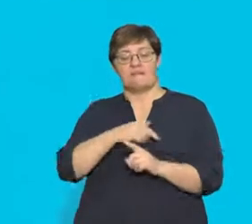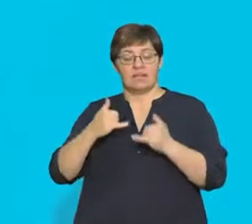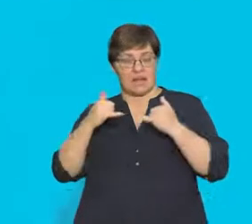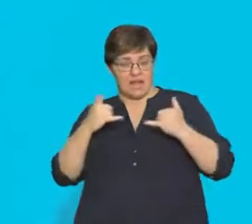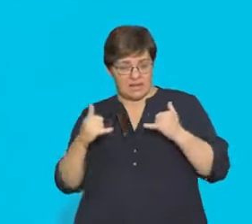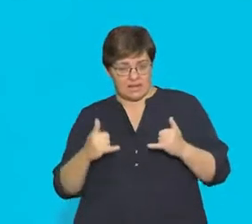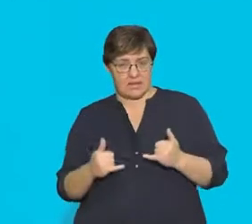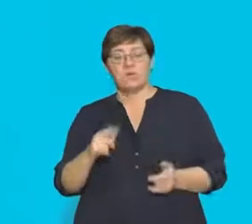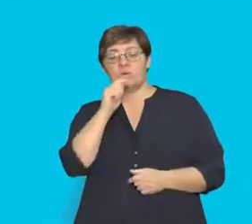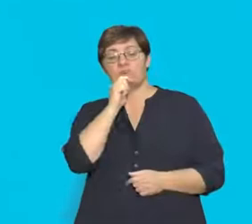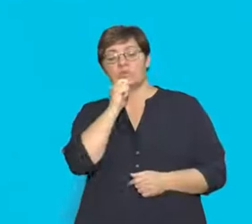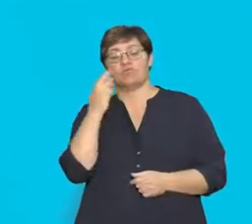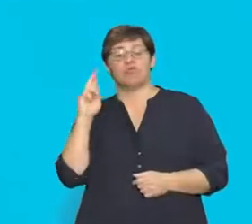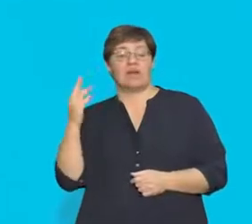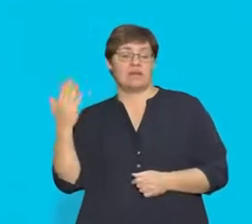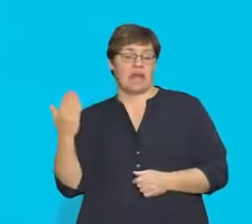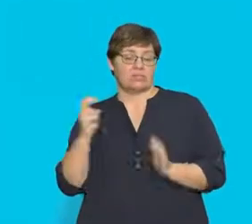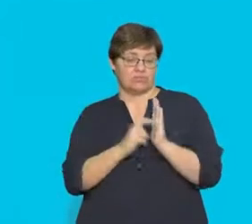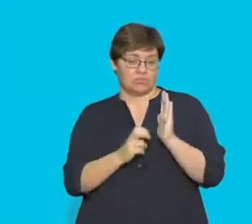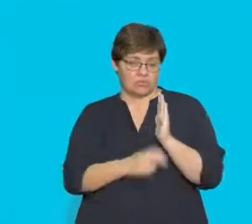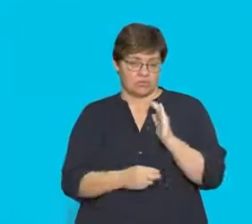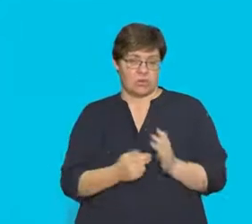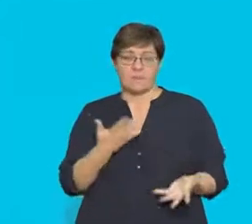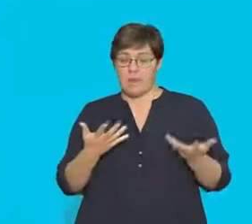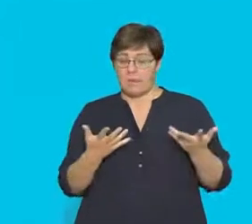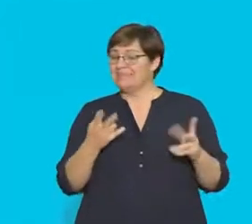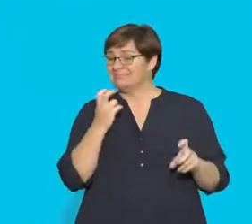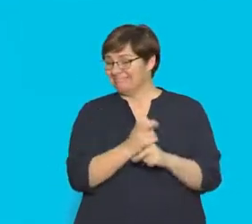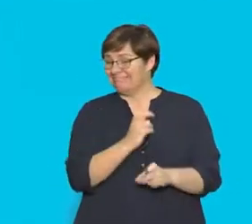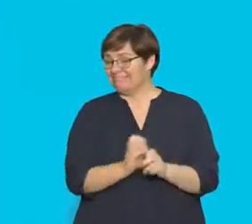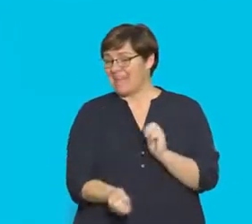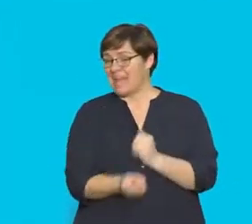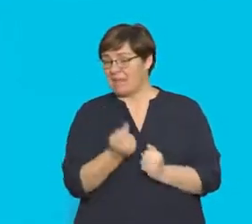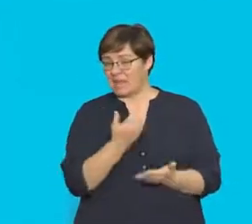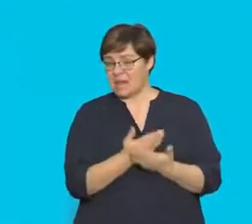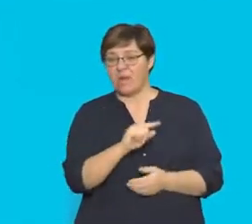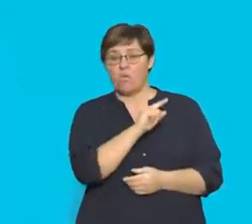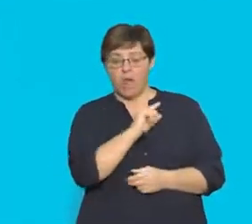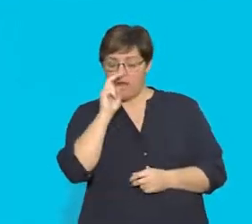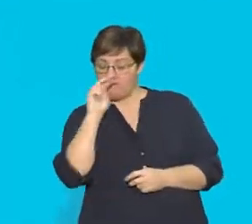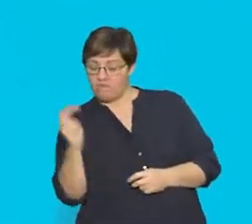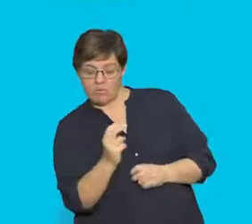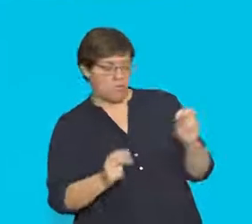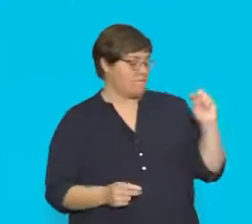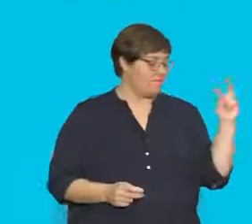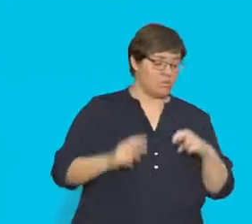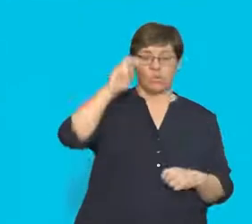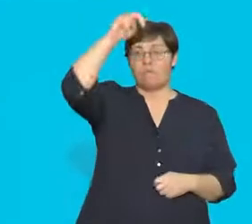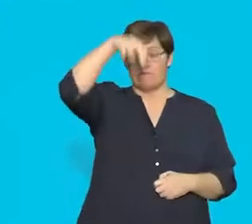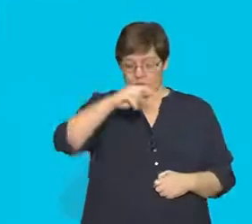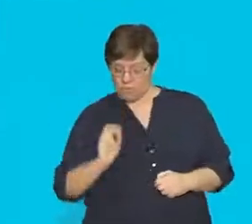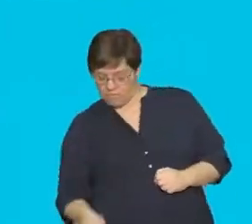that's using the right-hand rule. But now things might get a little bit tricky, because we can have different views of a